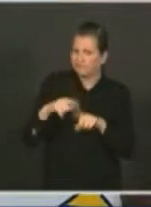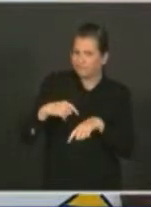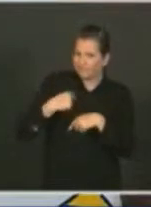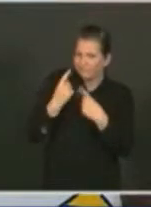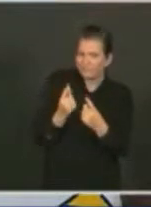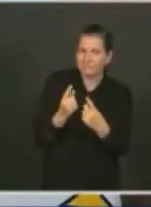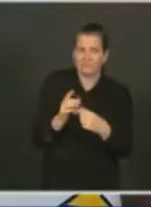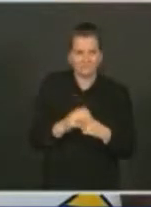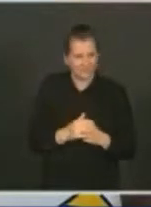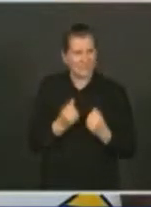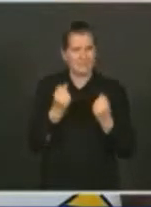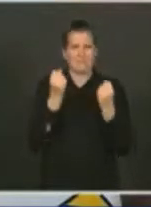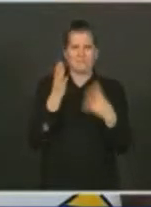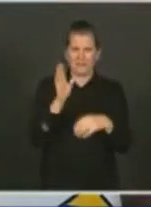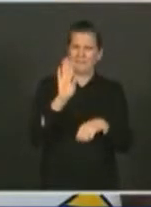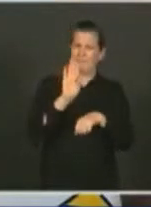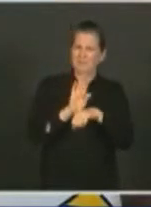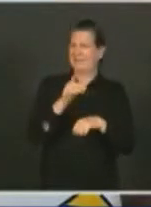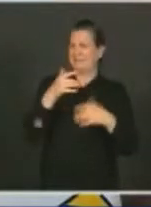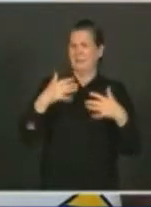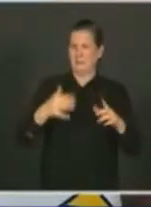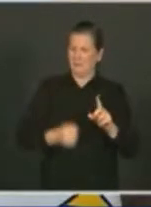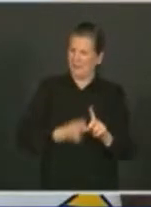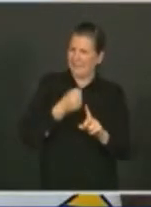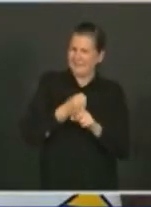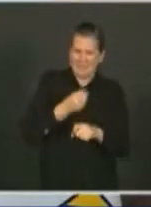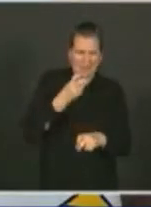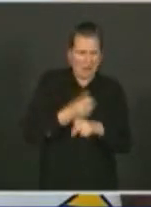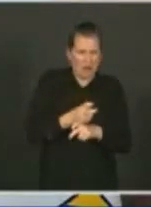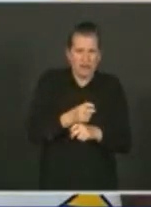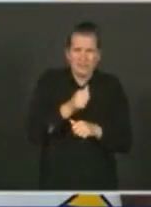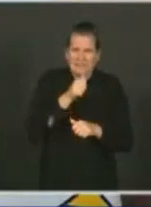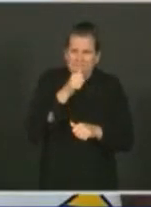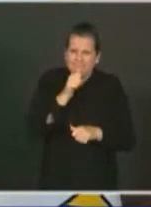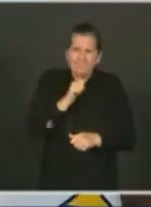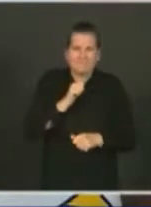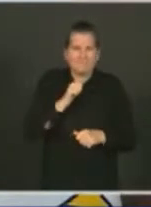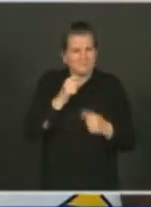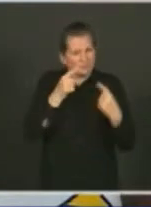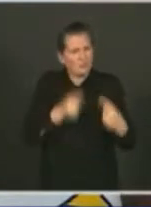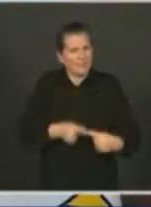been our restaurants. We've provided 111 grants,